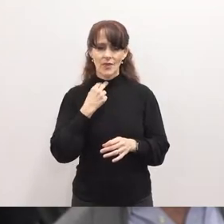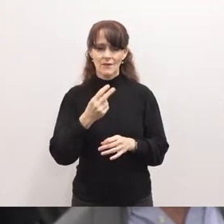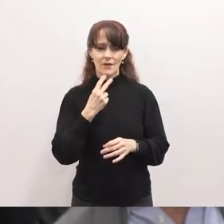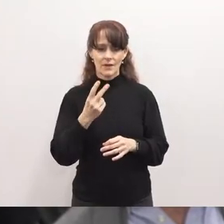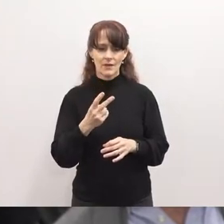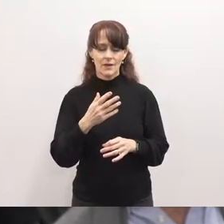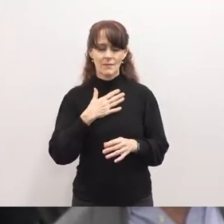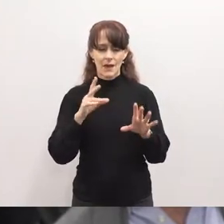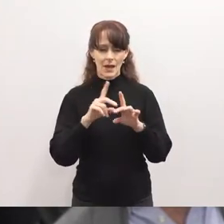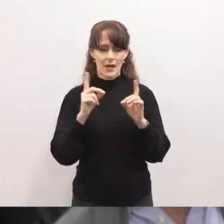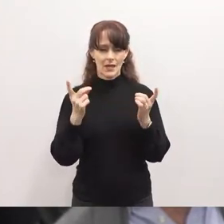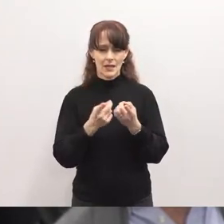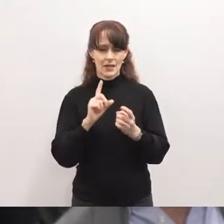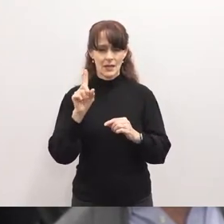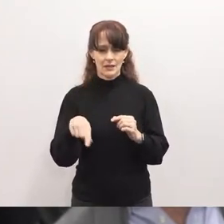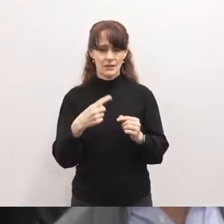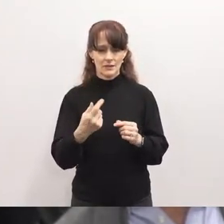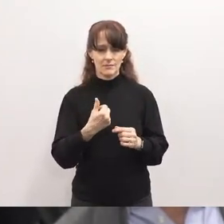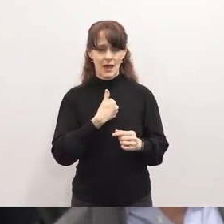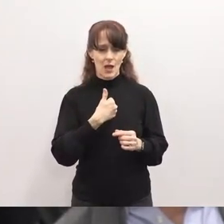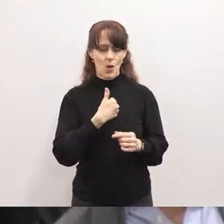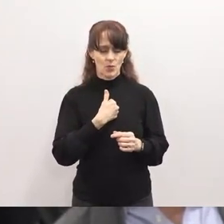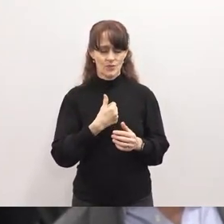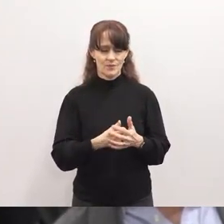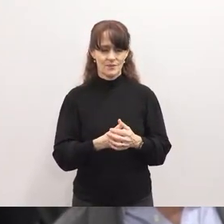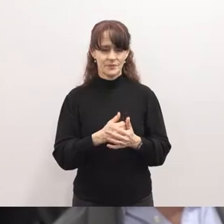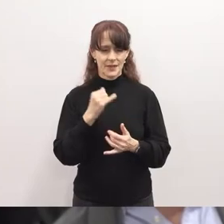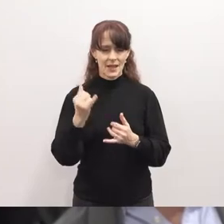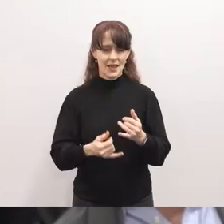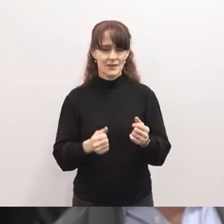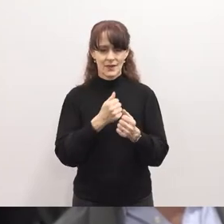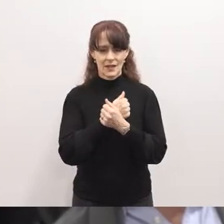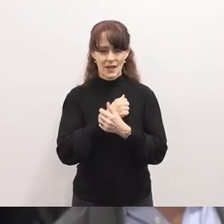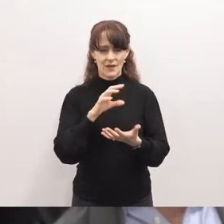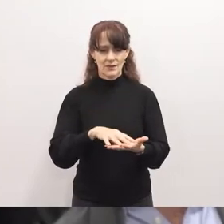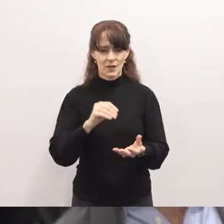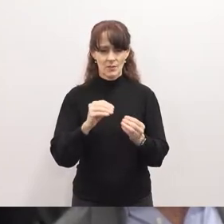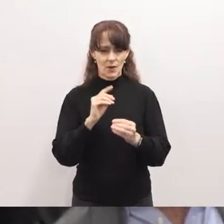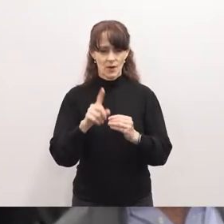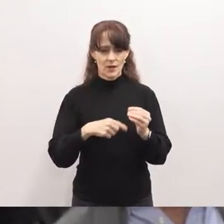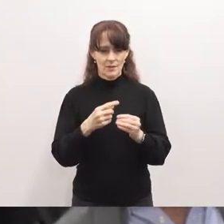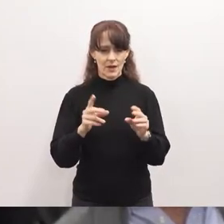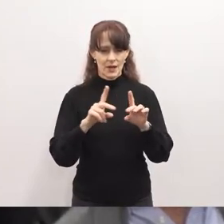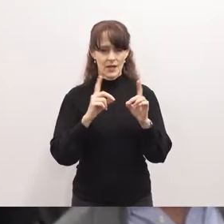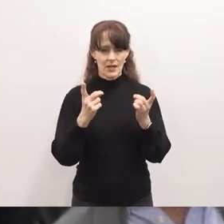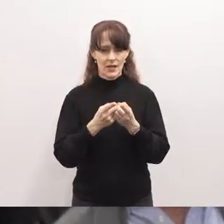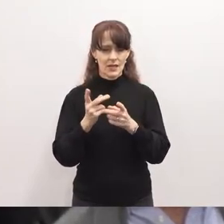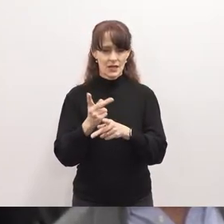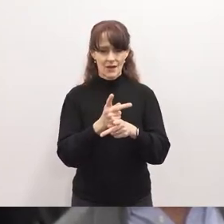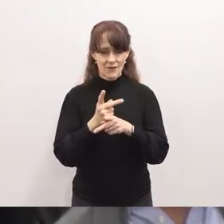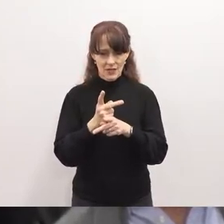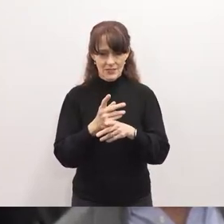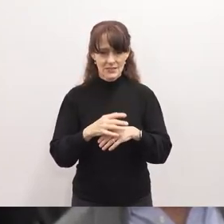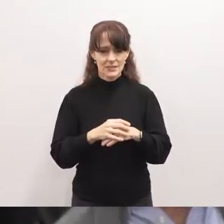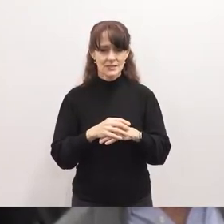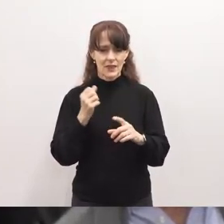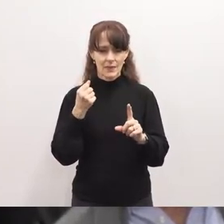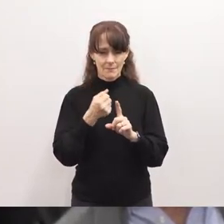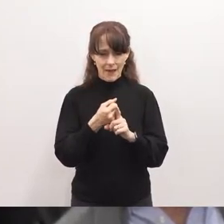my district, not just my own. Lastly, I would love to learn more about district governance and the